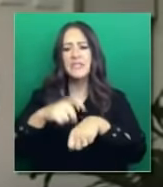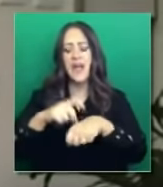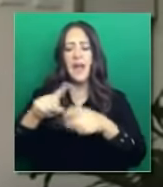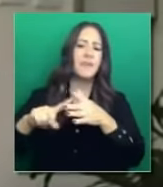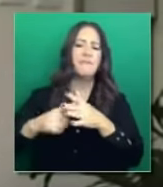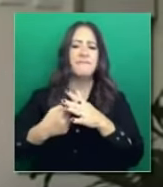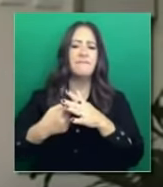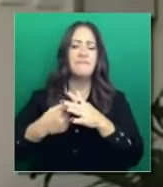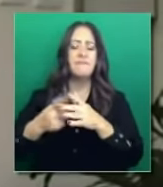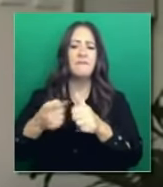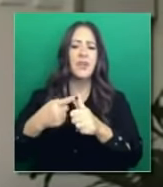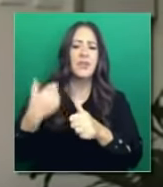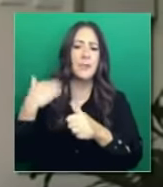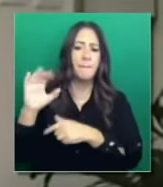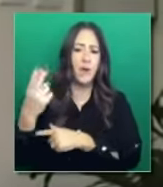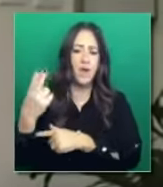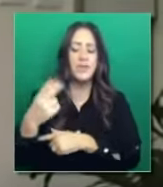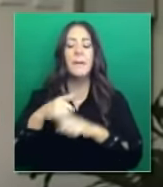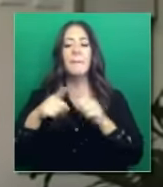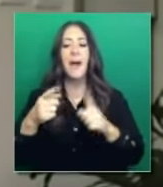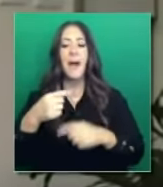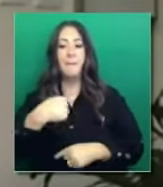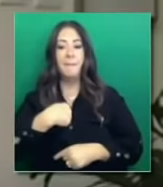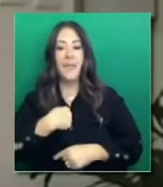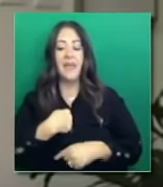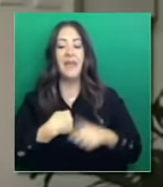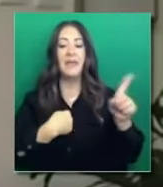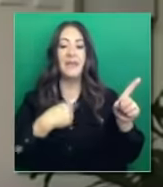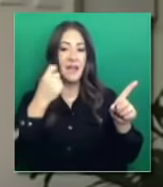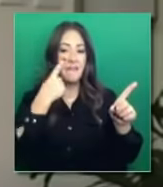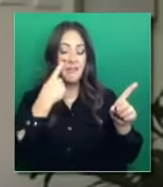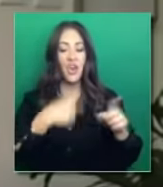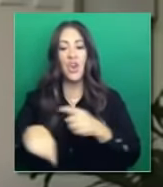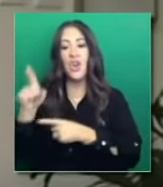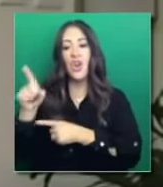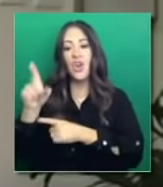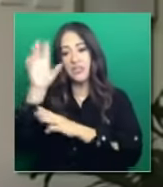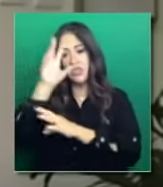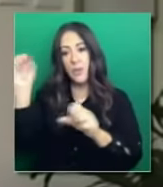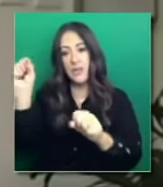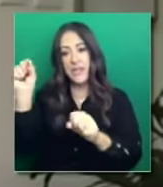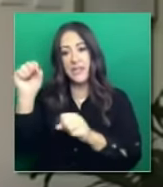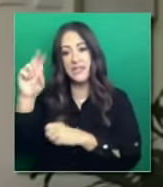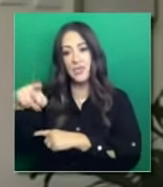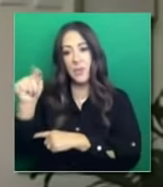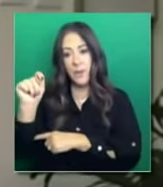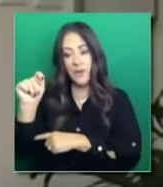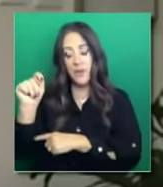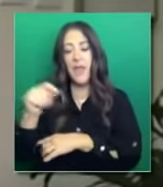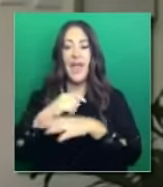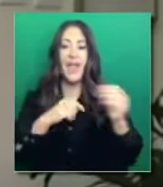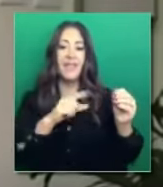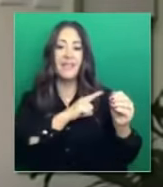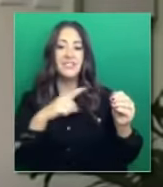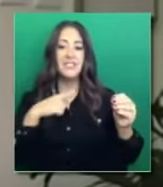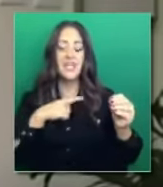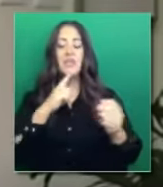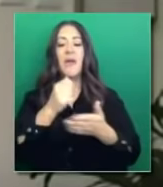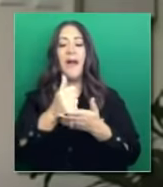state superintendent, myself, with support from the legislature, have worked on the digital divide issues that